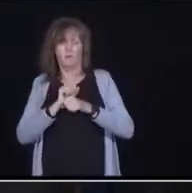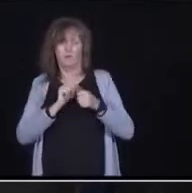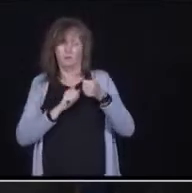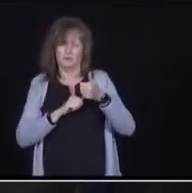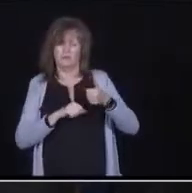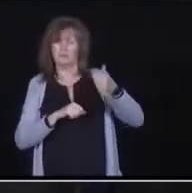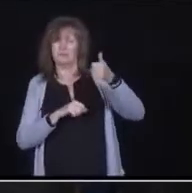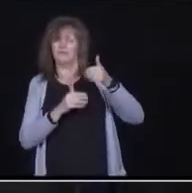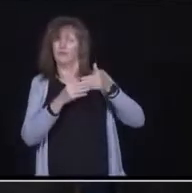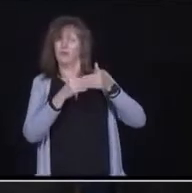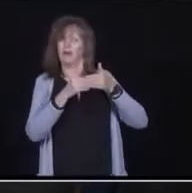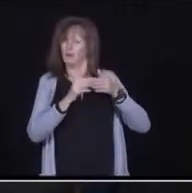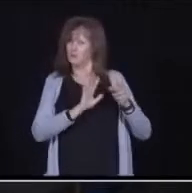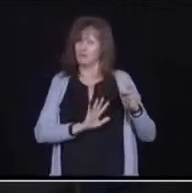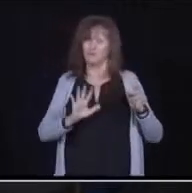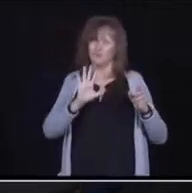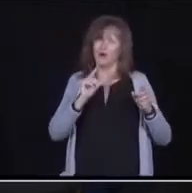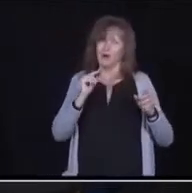to have a